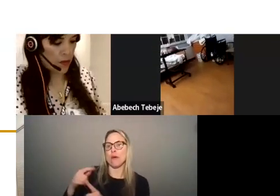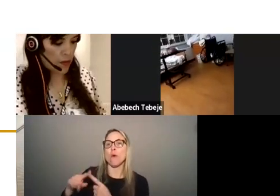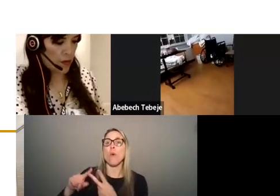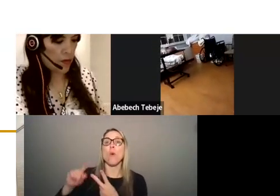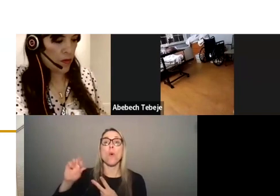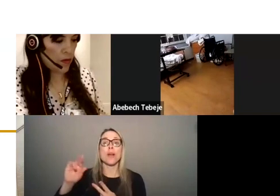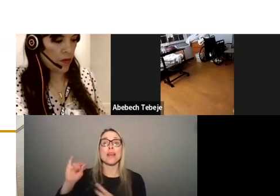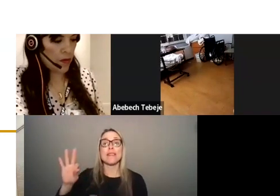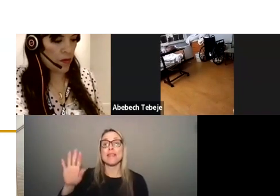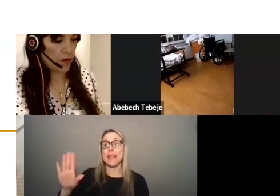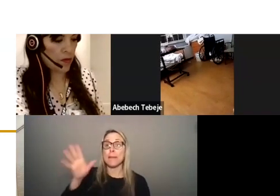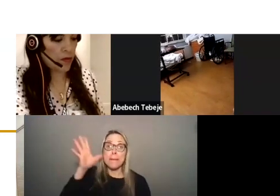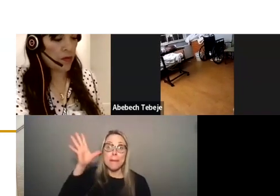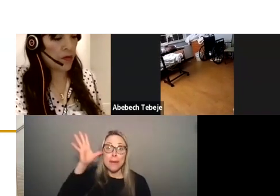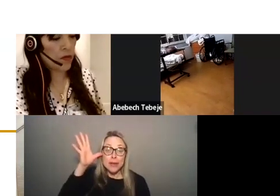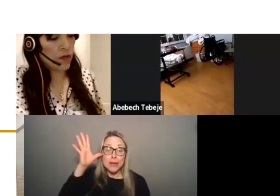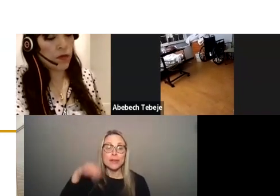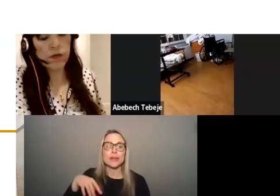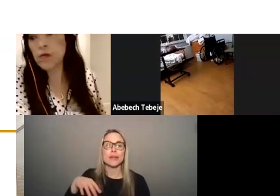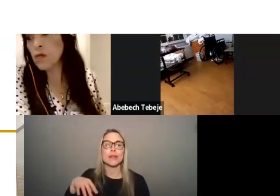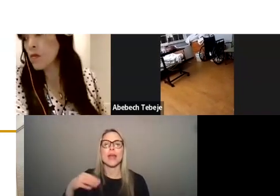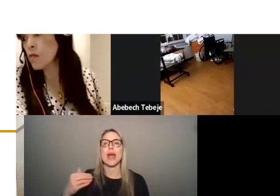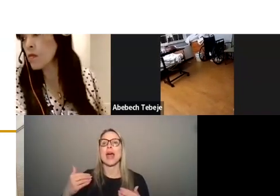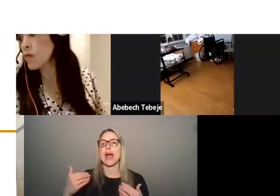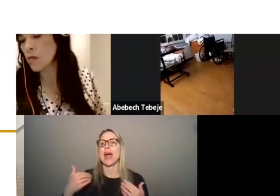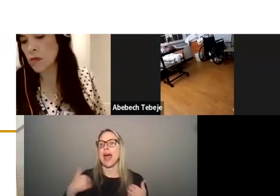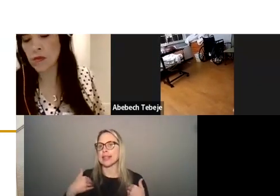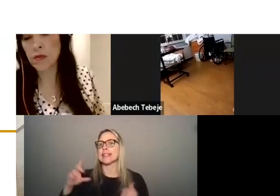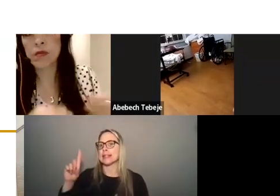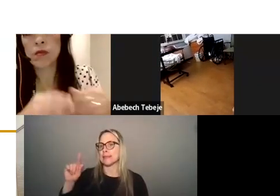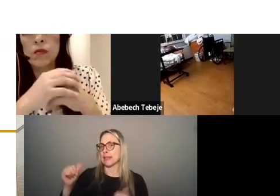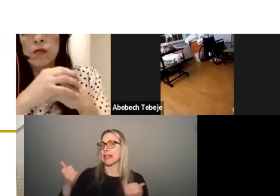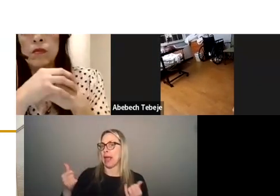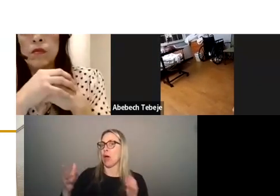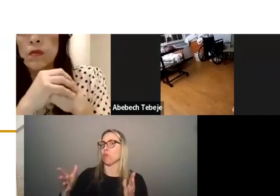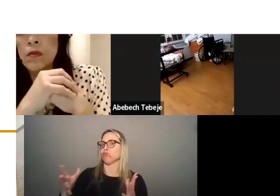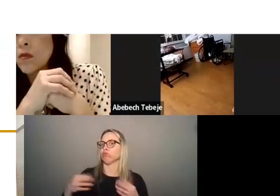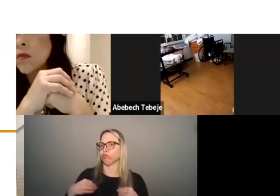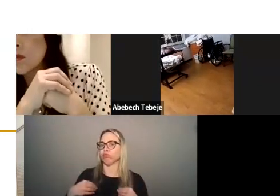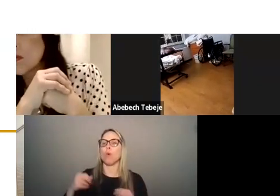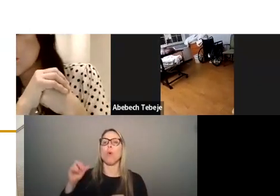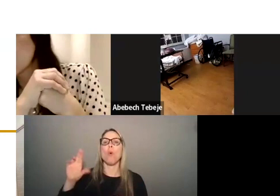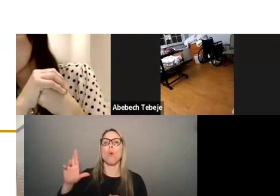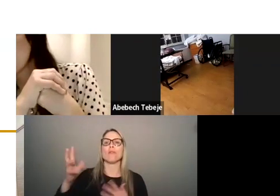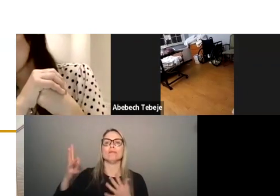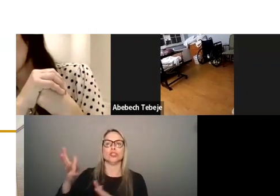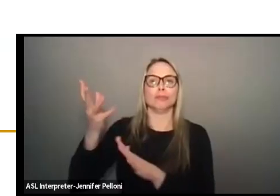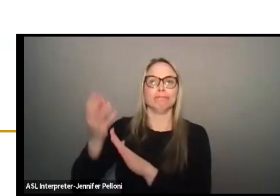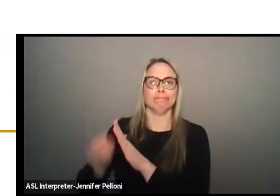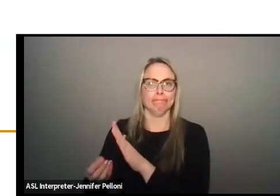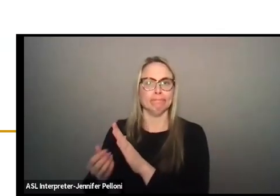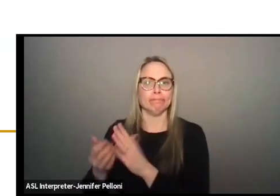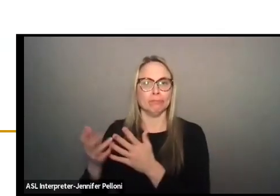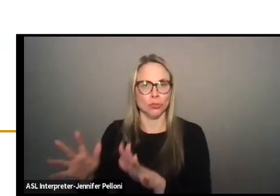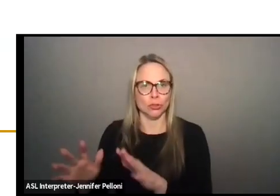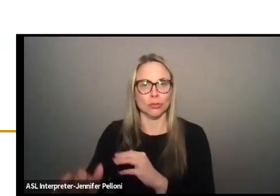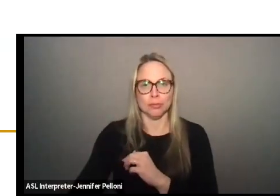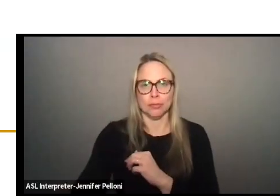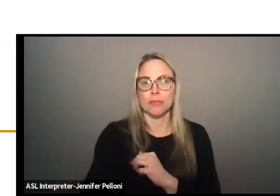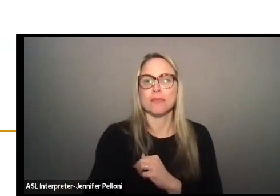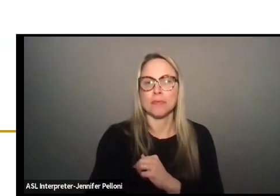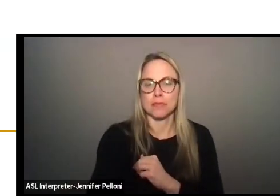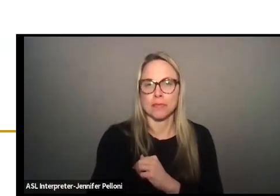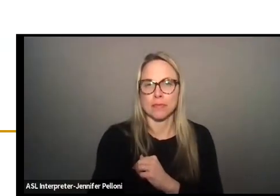parent that either has now a disability or passed away, and